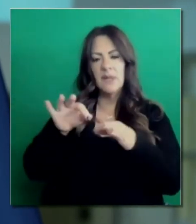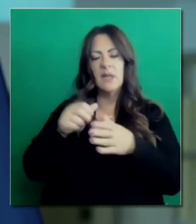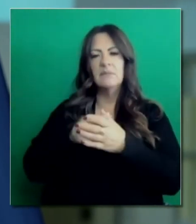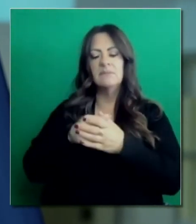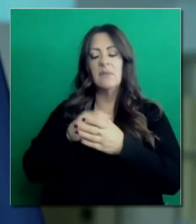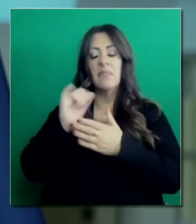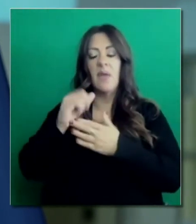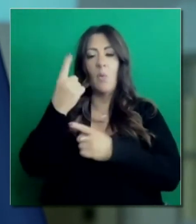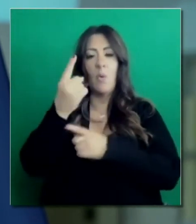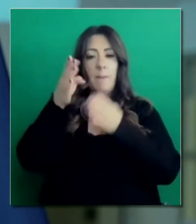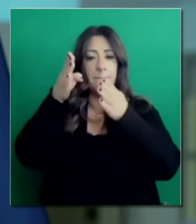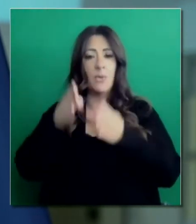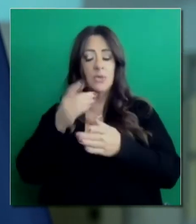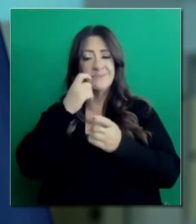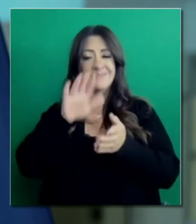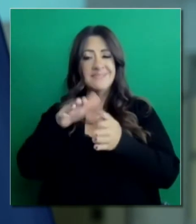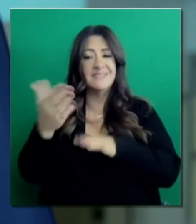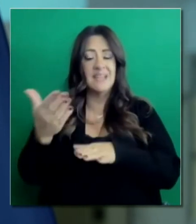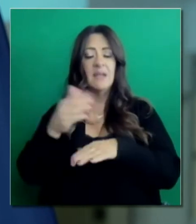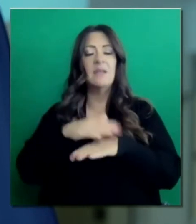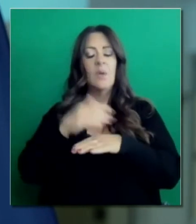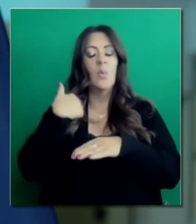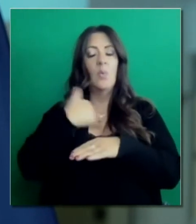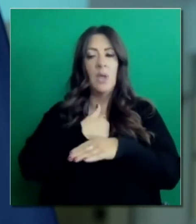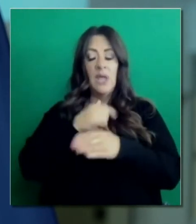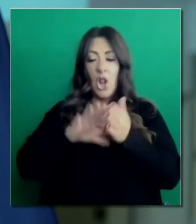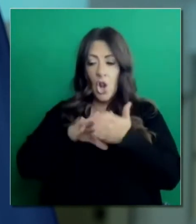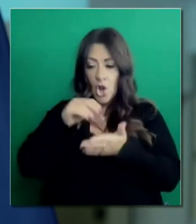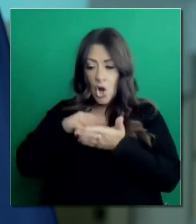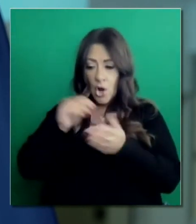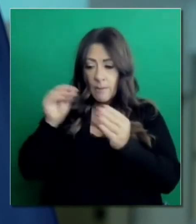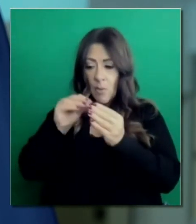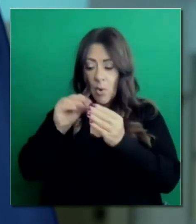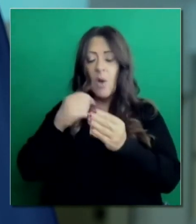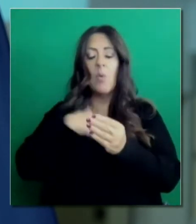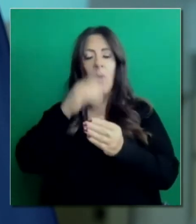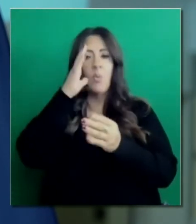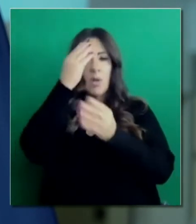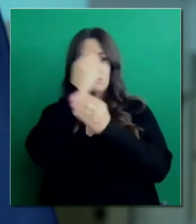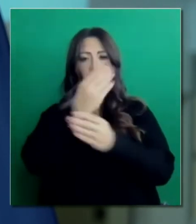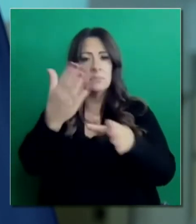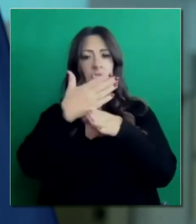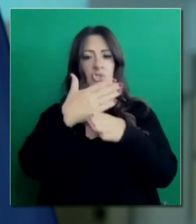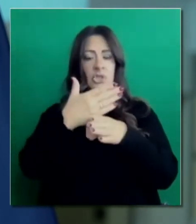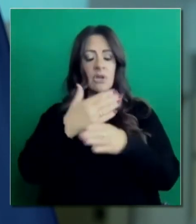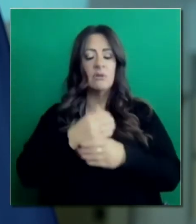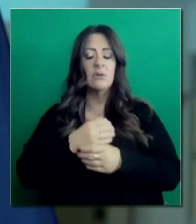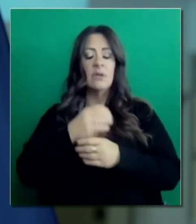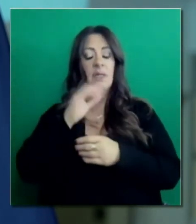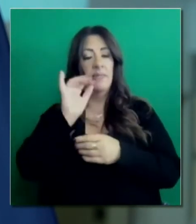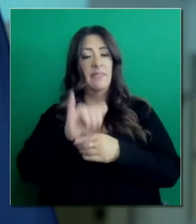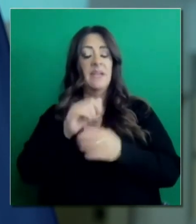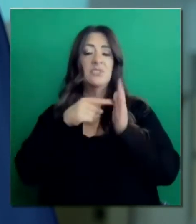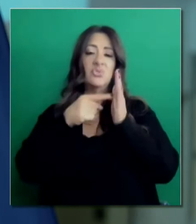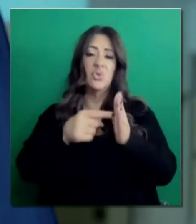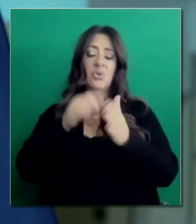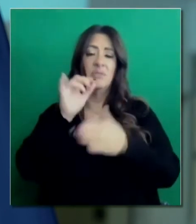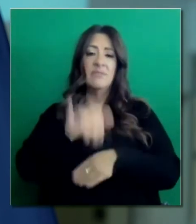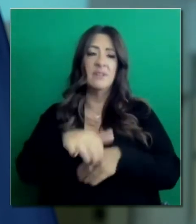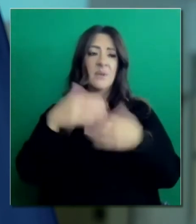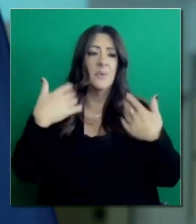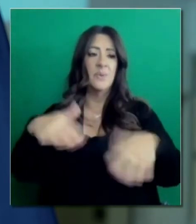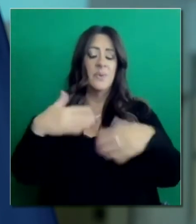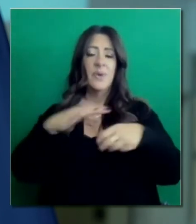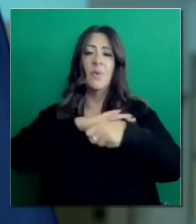more information, obviously we'll pass it along. But it's just another reminder of how deadly this pandemic has been and continues to